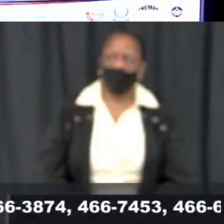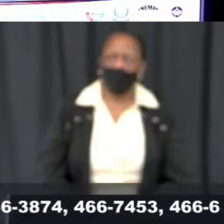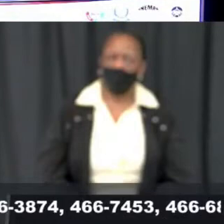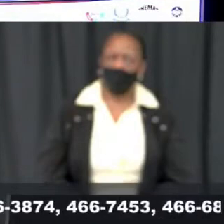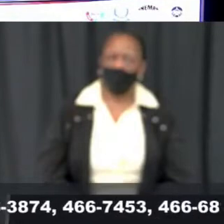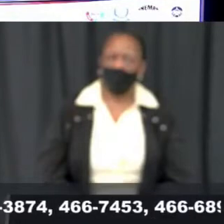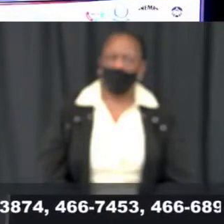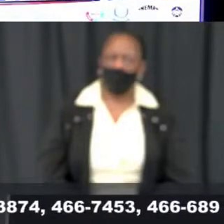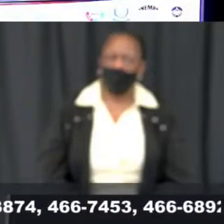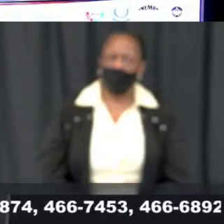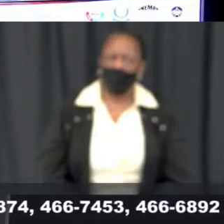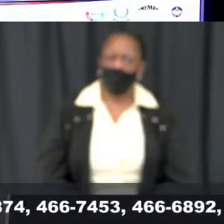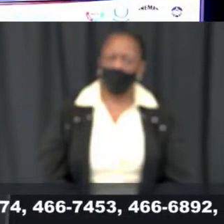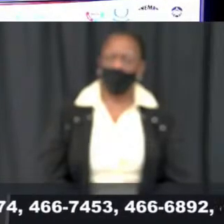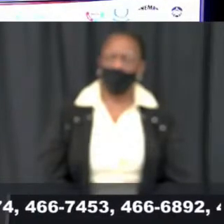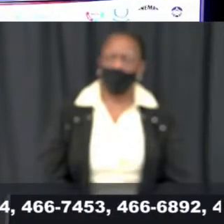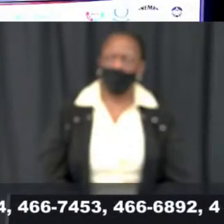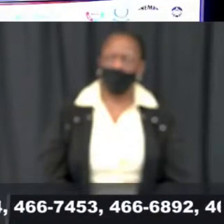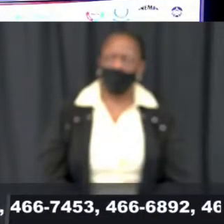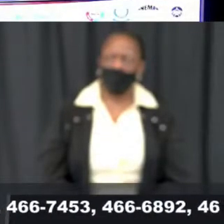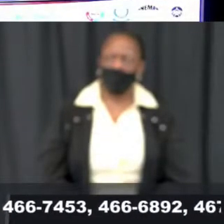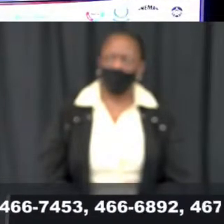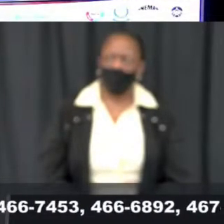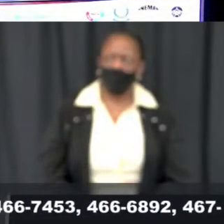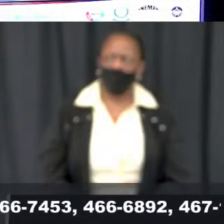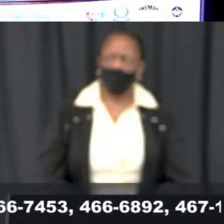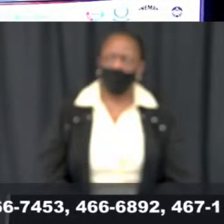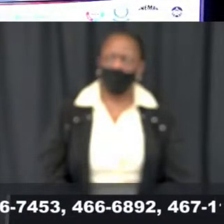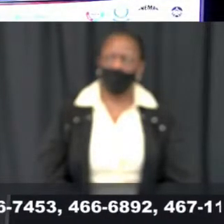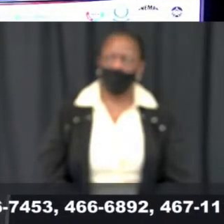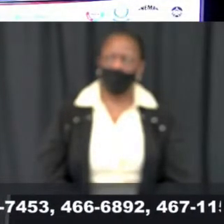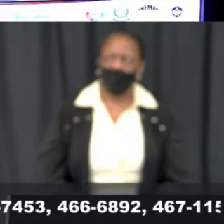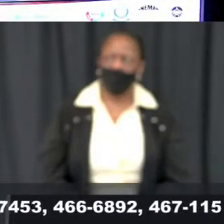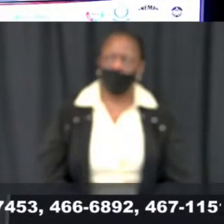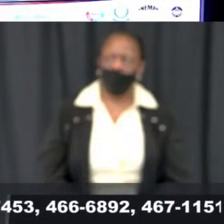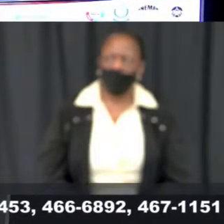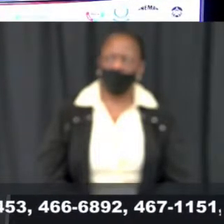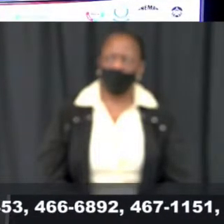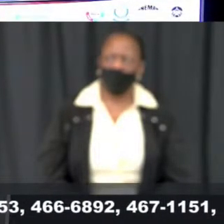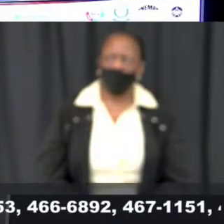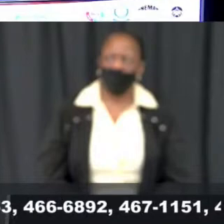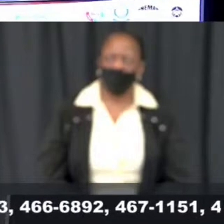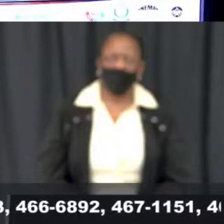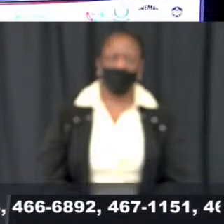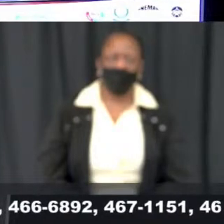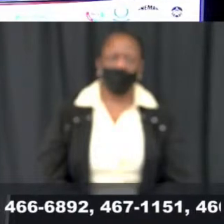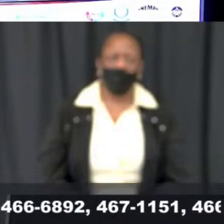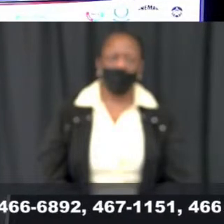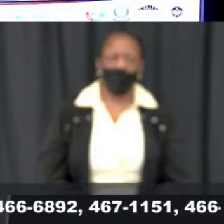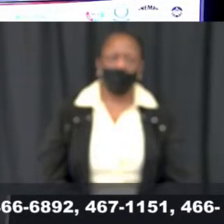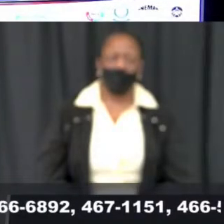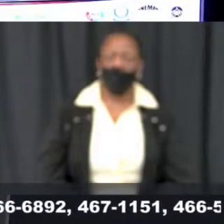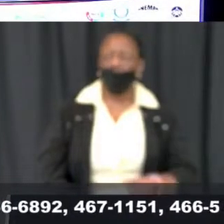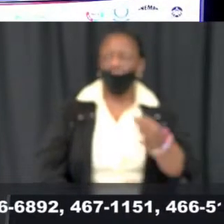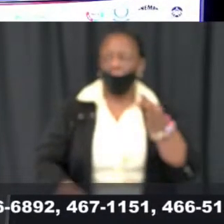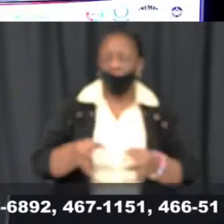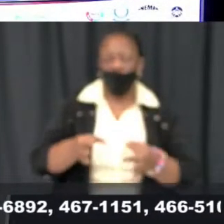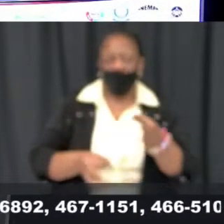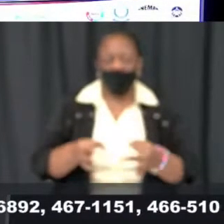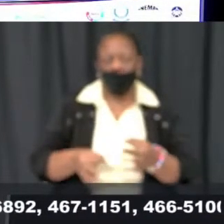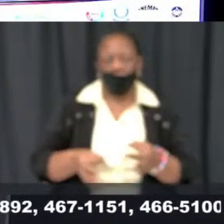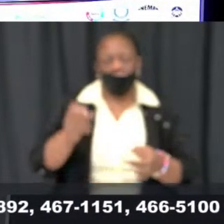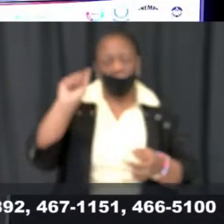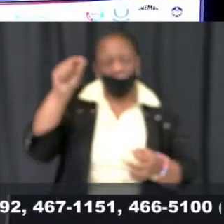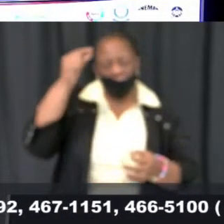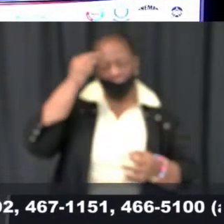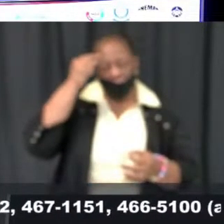Johnson vaccine and the other vaccines which they are trying to procure? And are the side